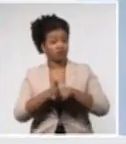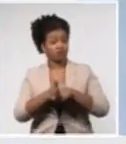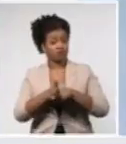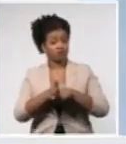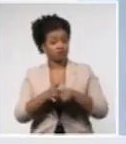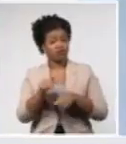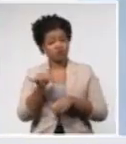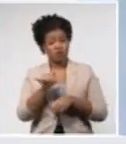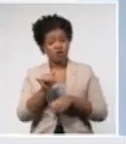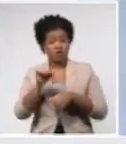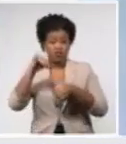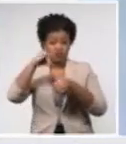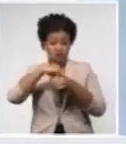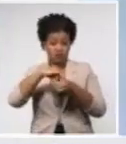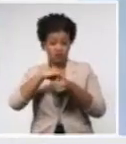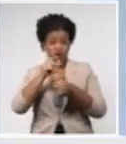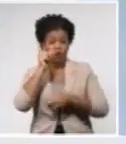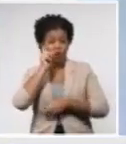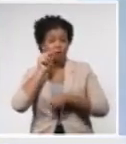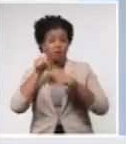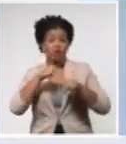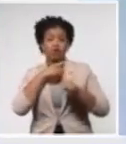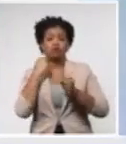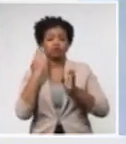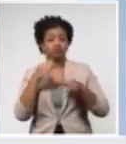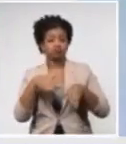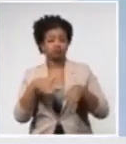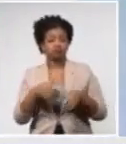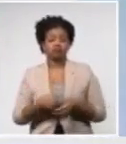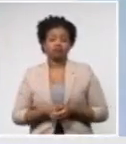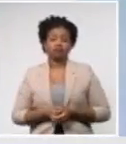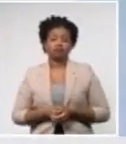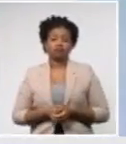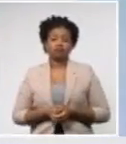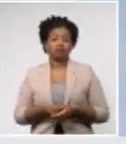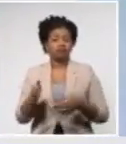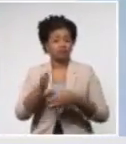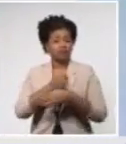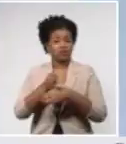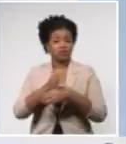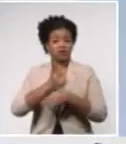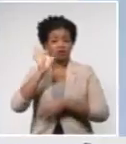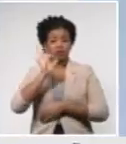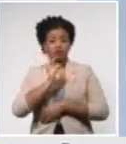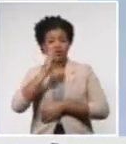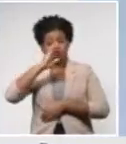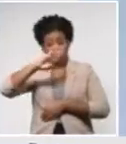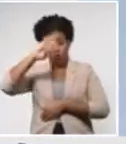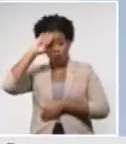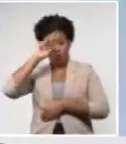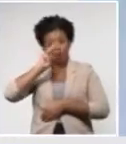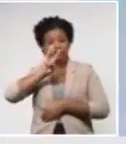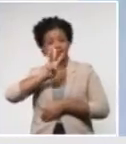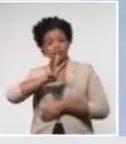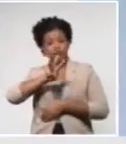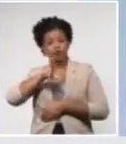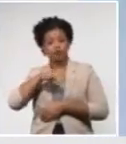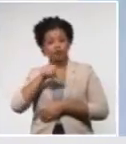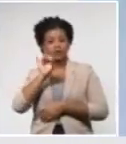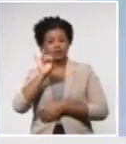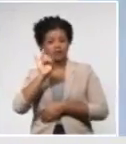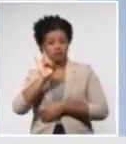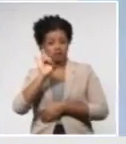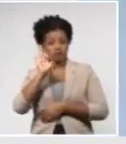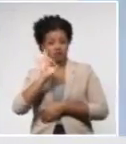had an additional death as a result of this disease in our country, for a lethality in